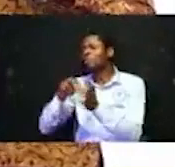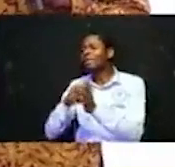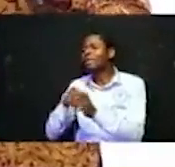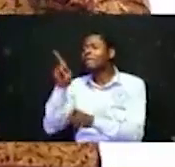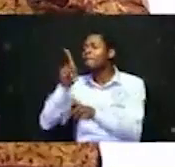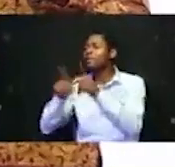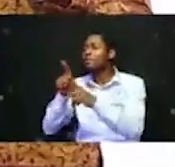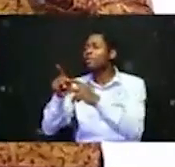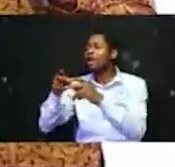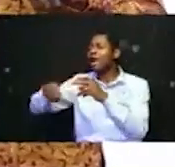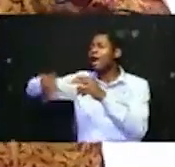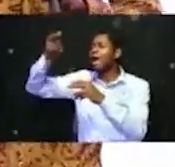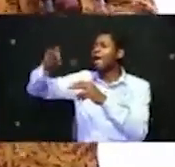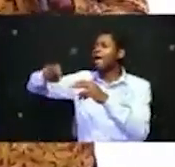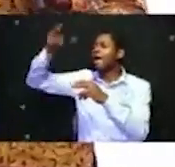position.